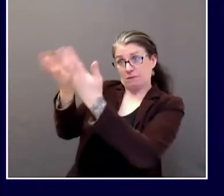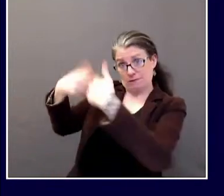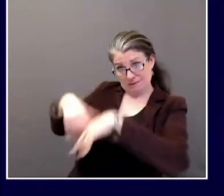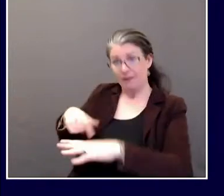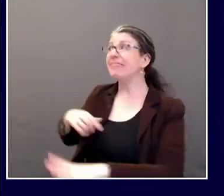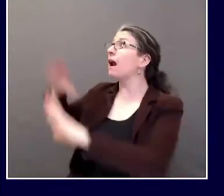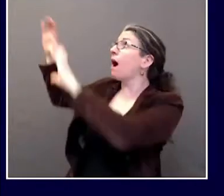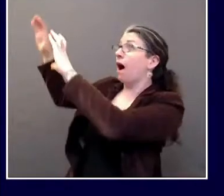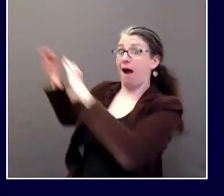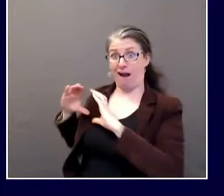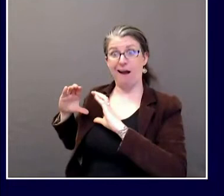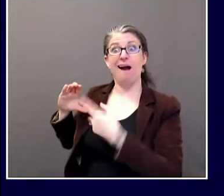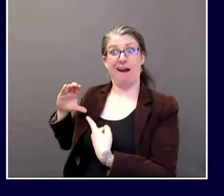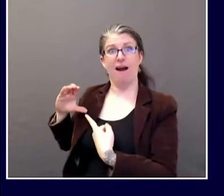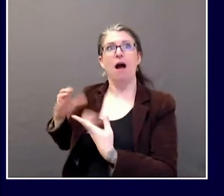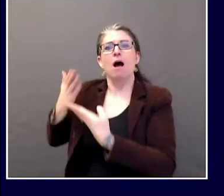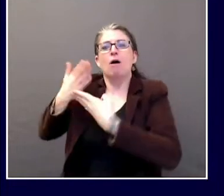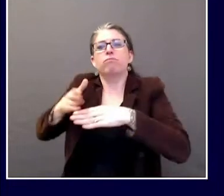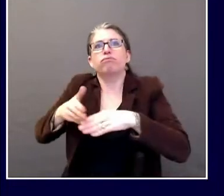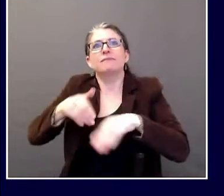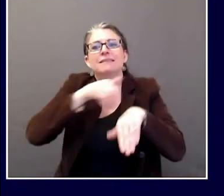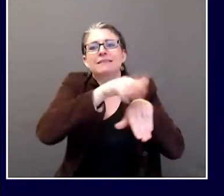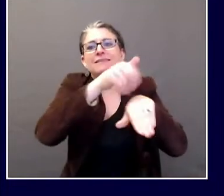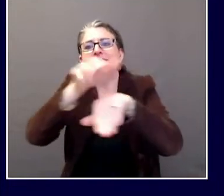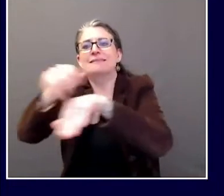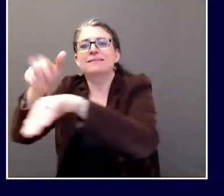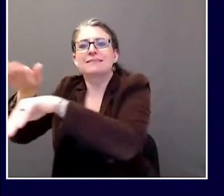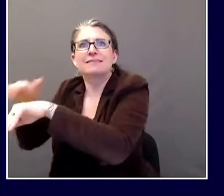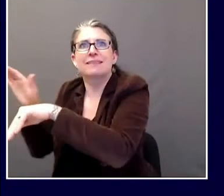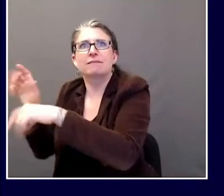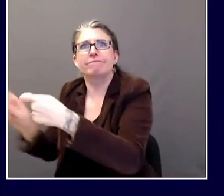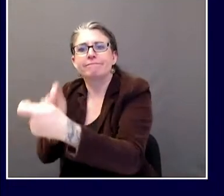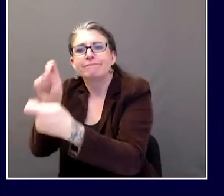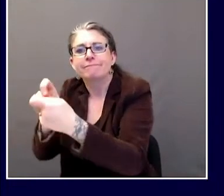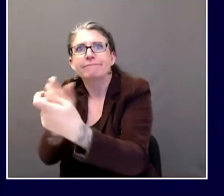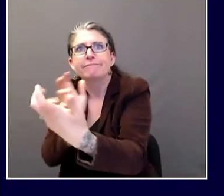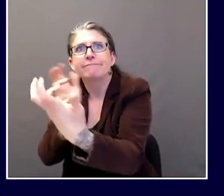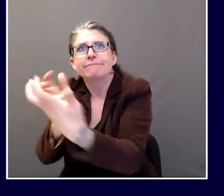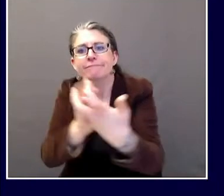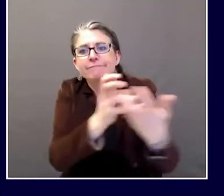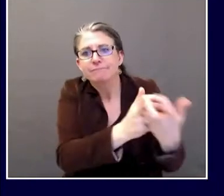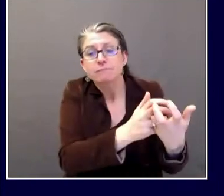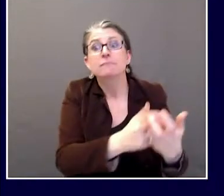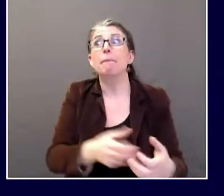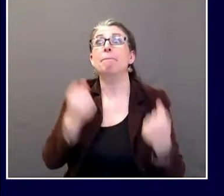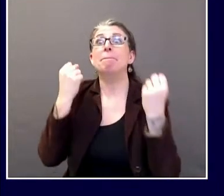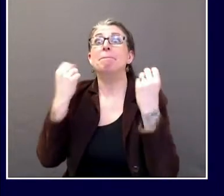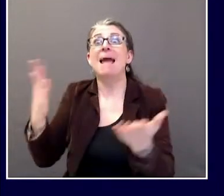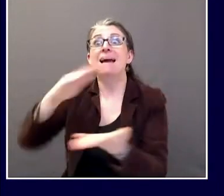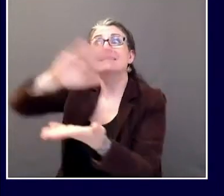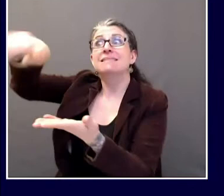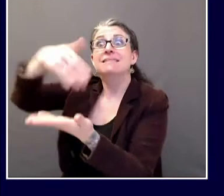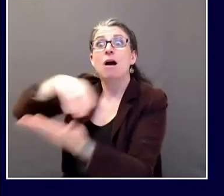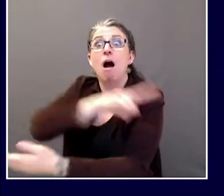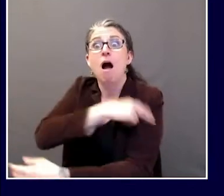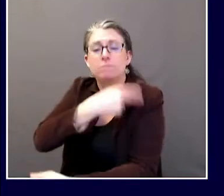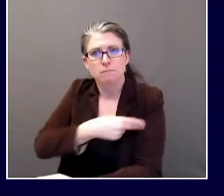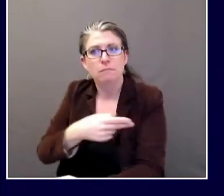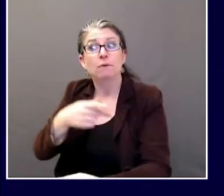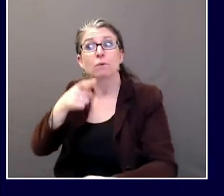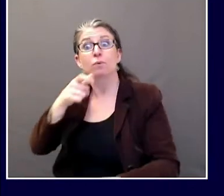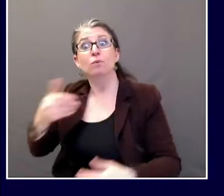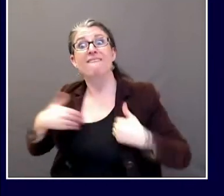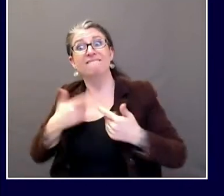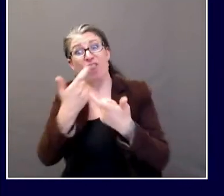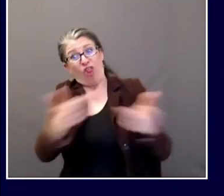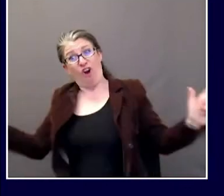with them to understand how much they can do, how much they've got on hand, how much they need for next week, and help them troubleshoot